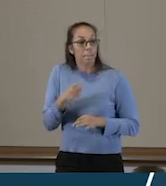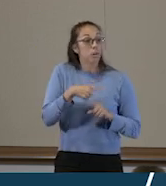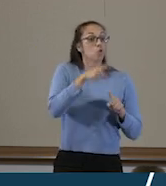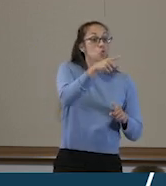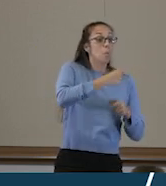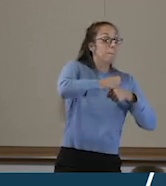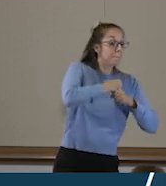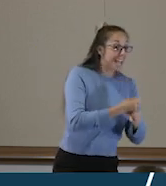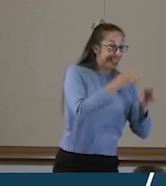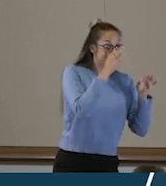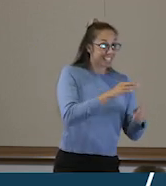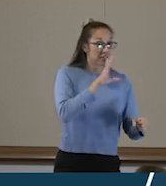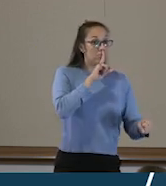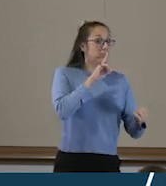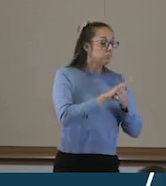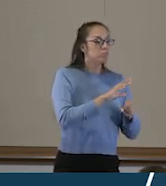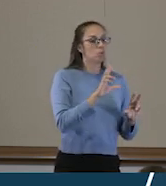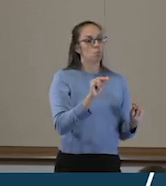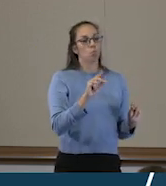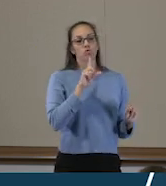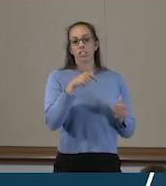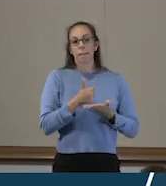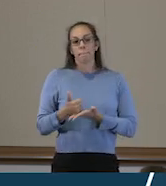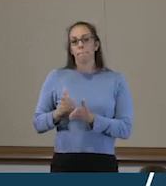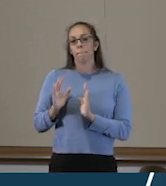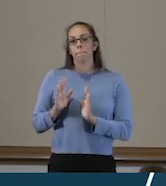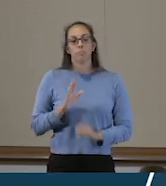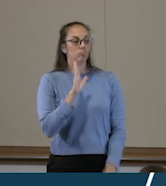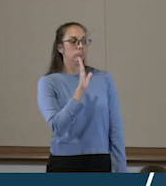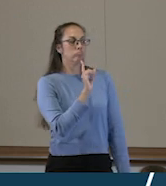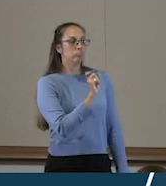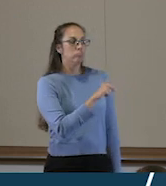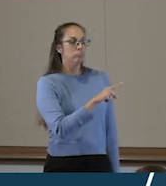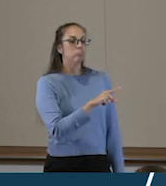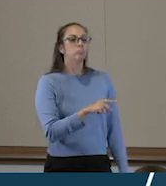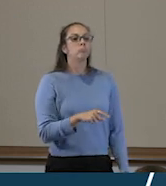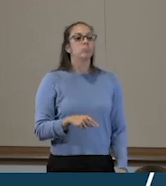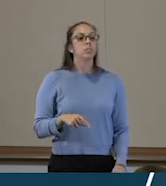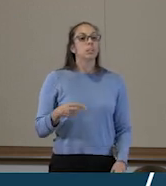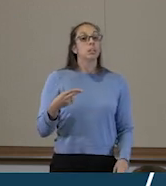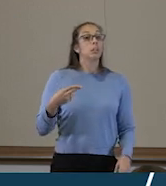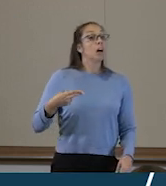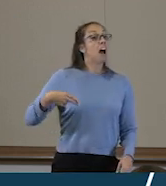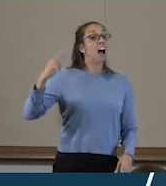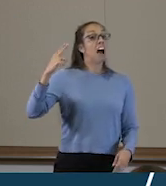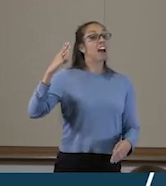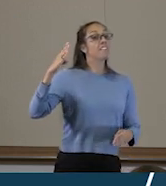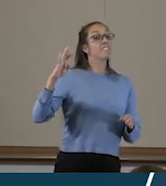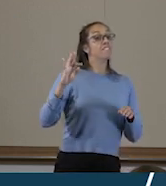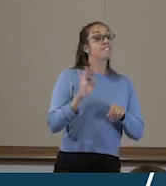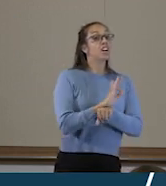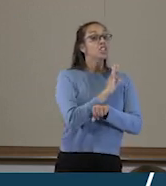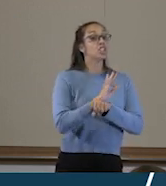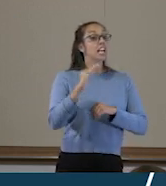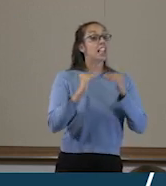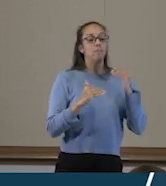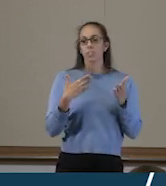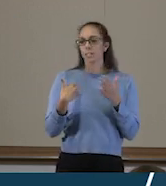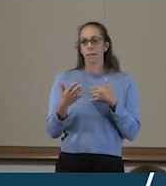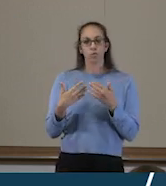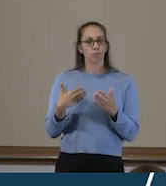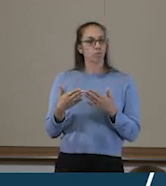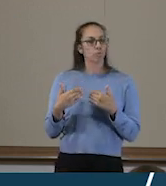for them, you're simply helping. Yeah. How high functioning do they have to be? Doesn't